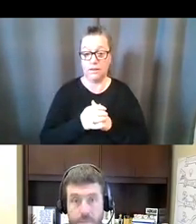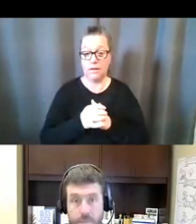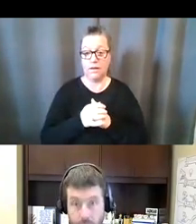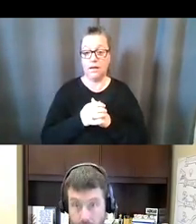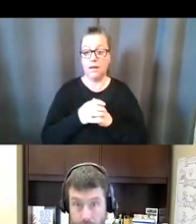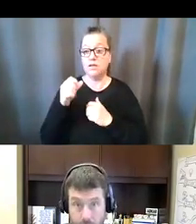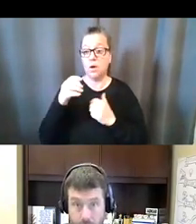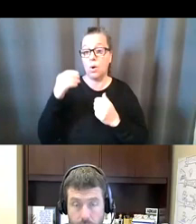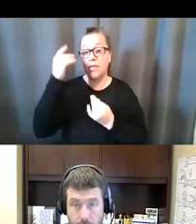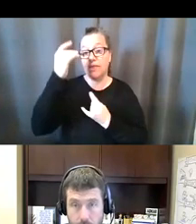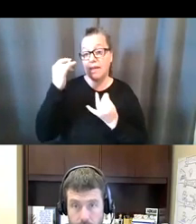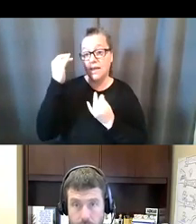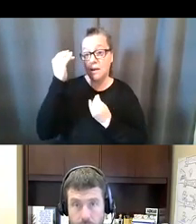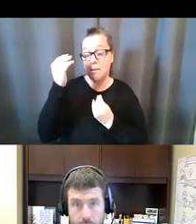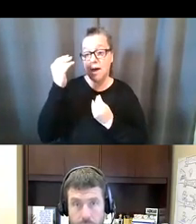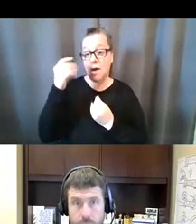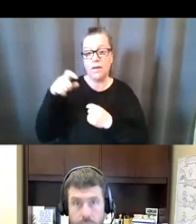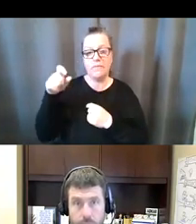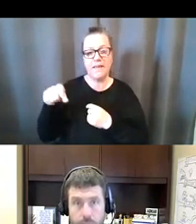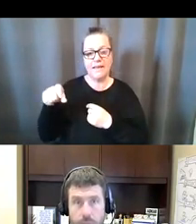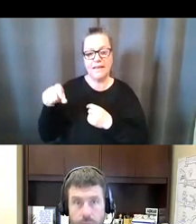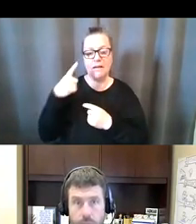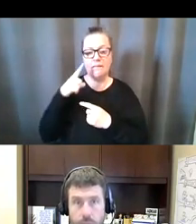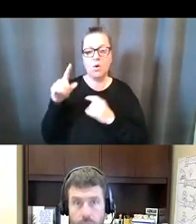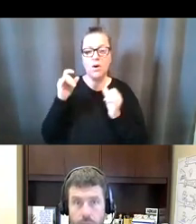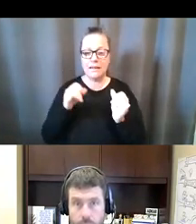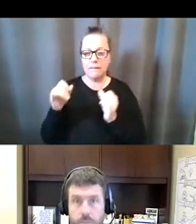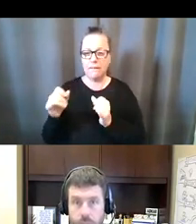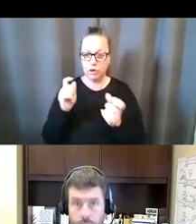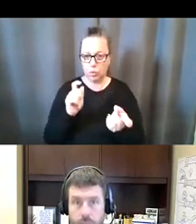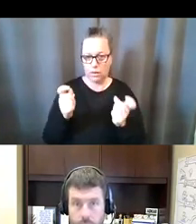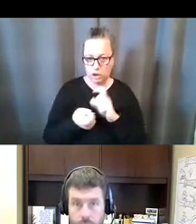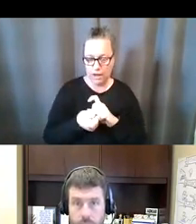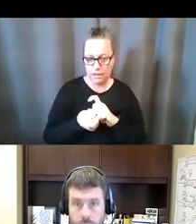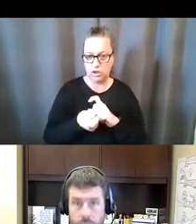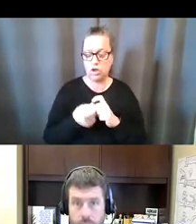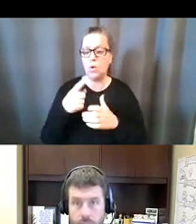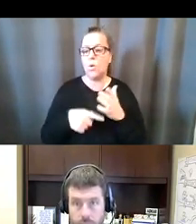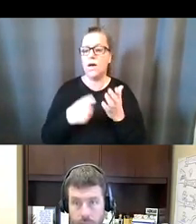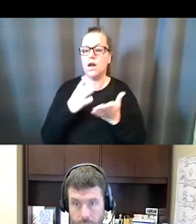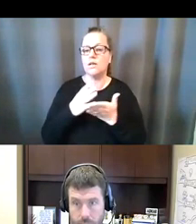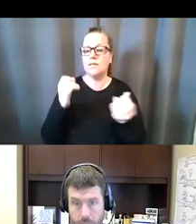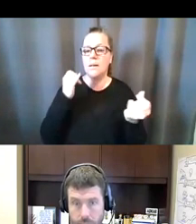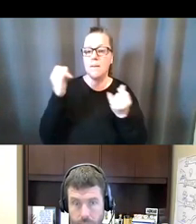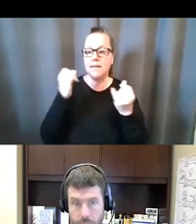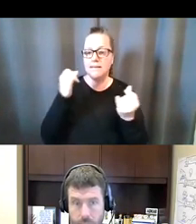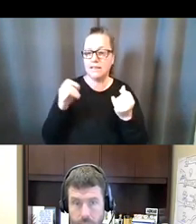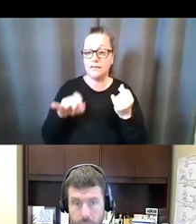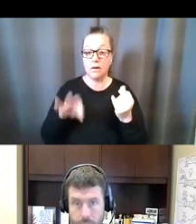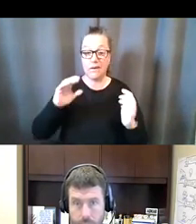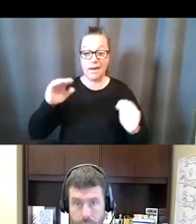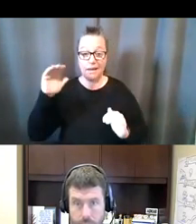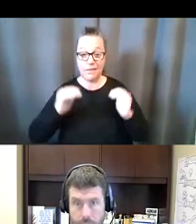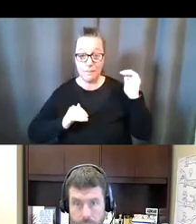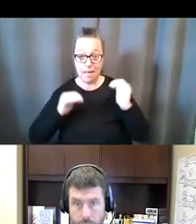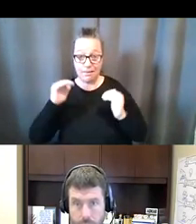So thinking about the need for individual change, what are some ideas for finding the balance between